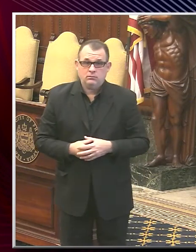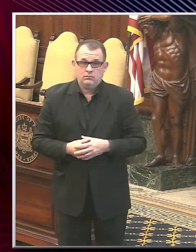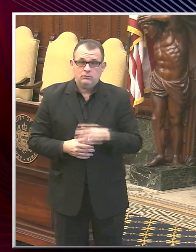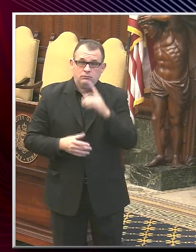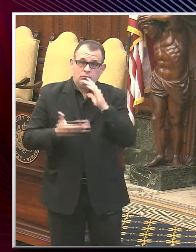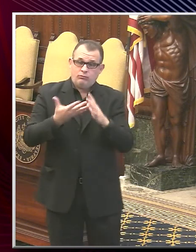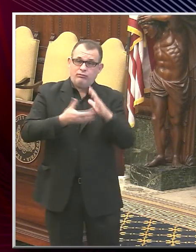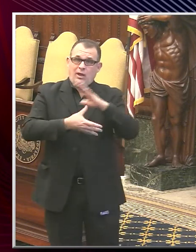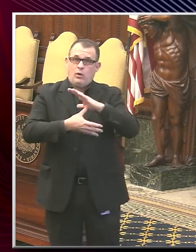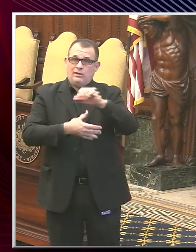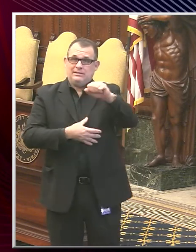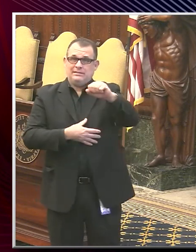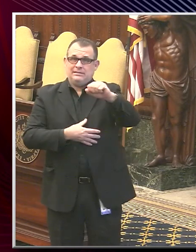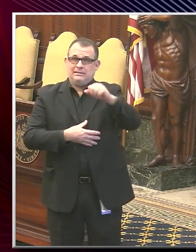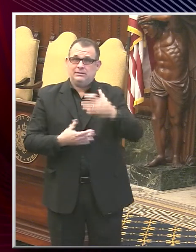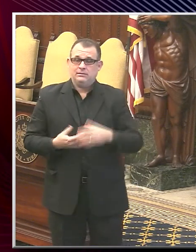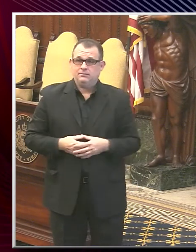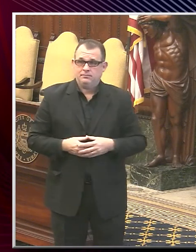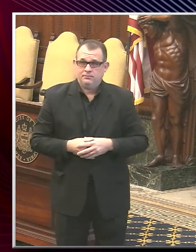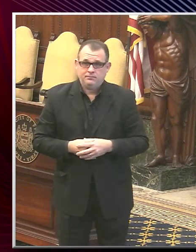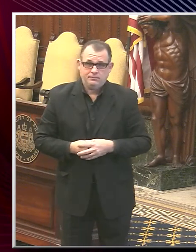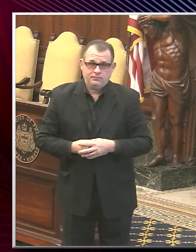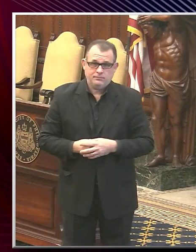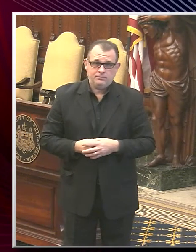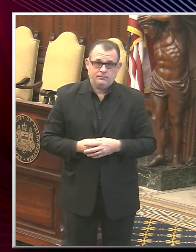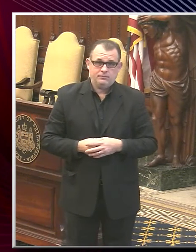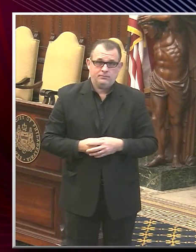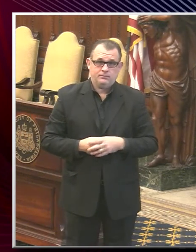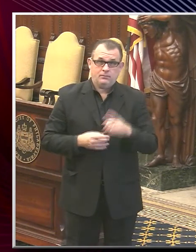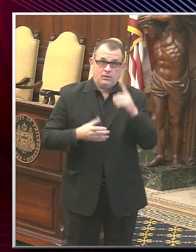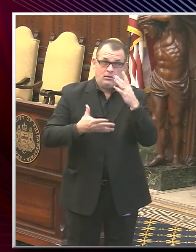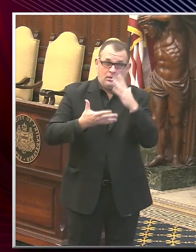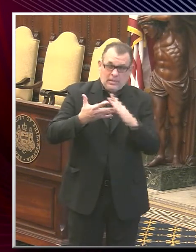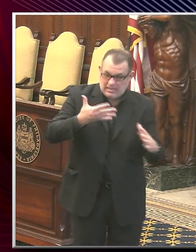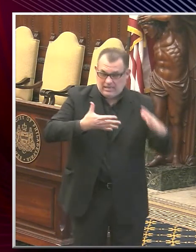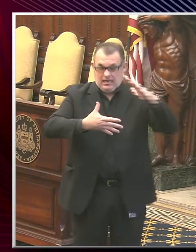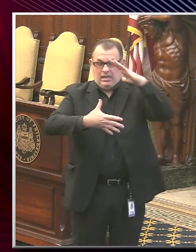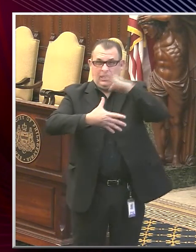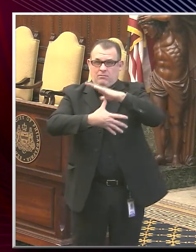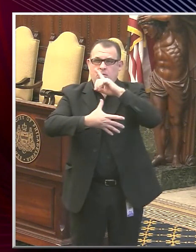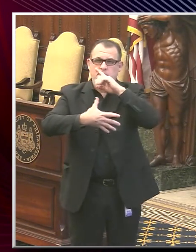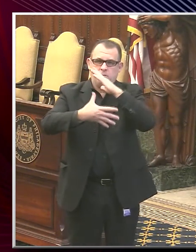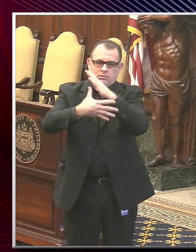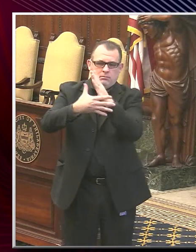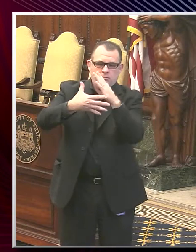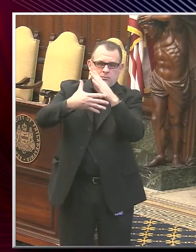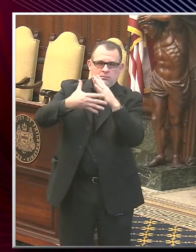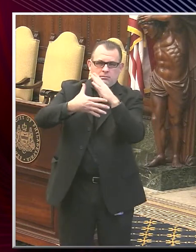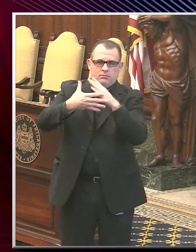They're not the same as a ICU nurse, but they do have